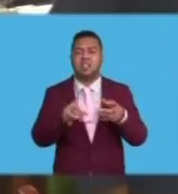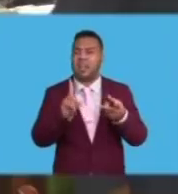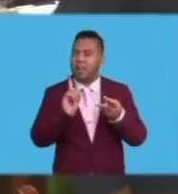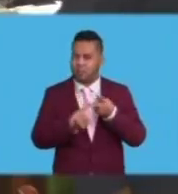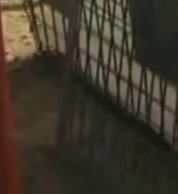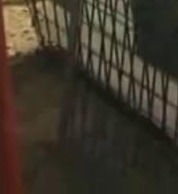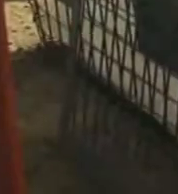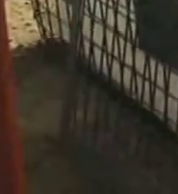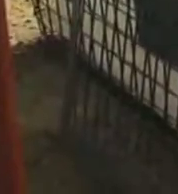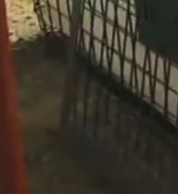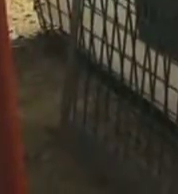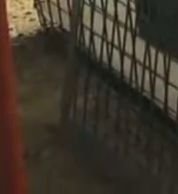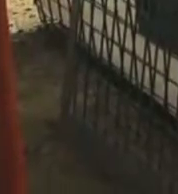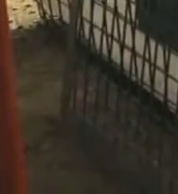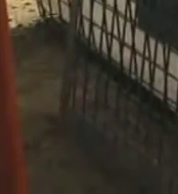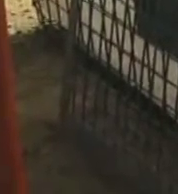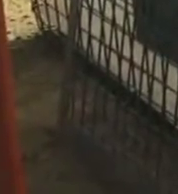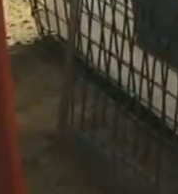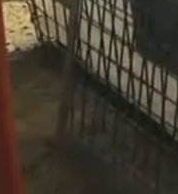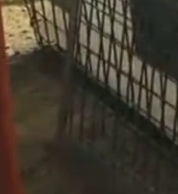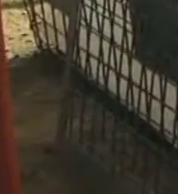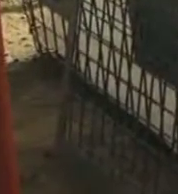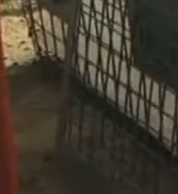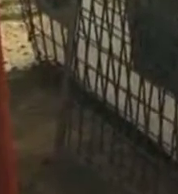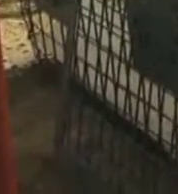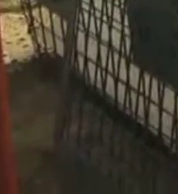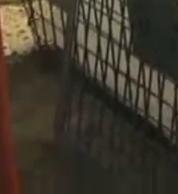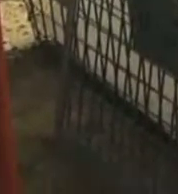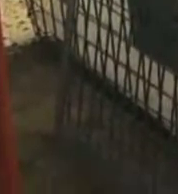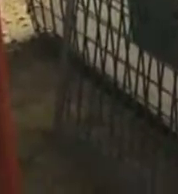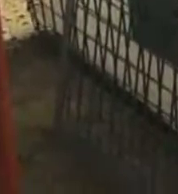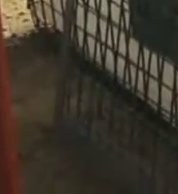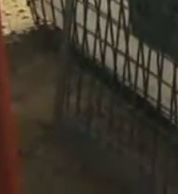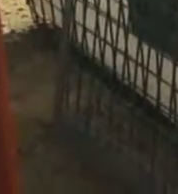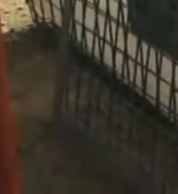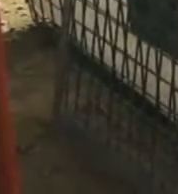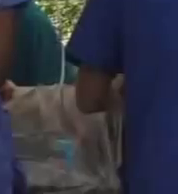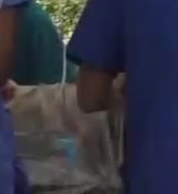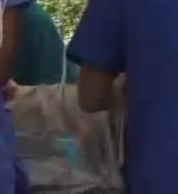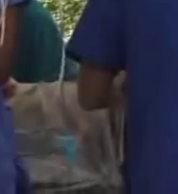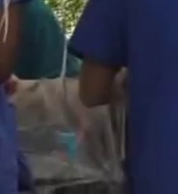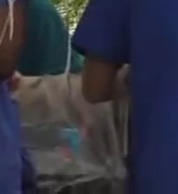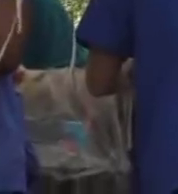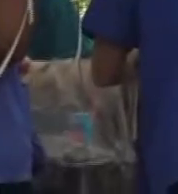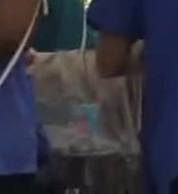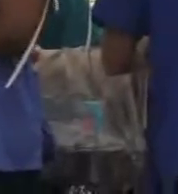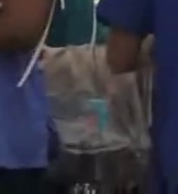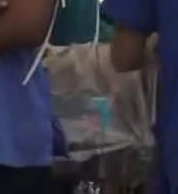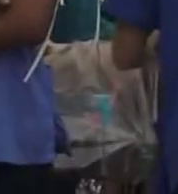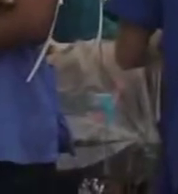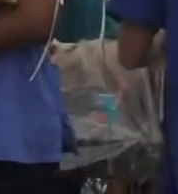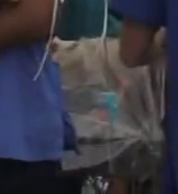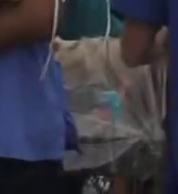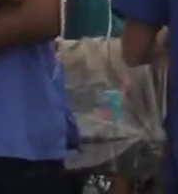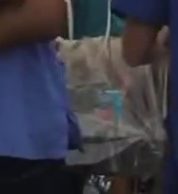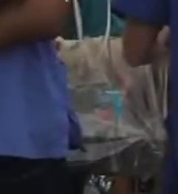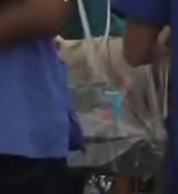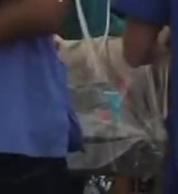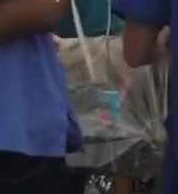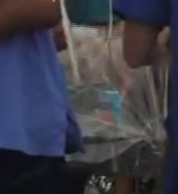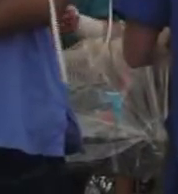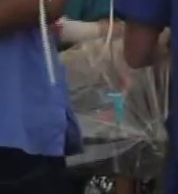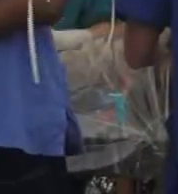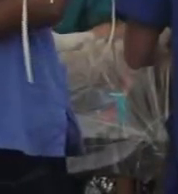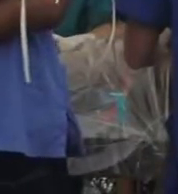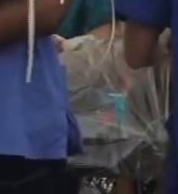stray animals. With stray animals a major concern, Seriratu says they are working closely with relevant